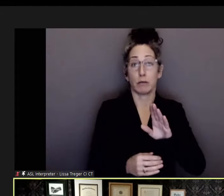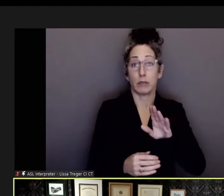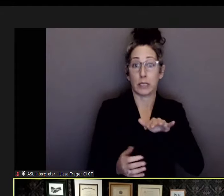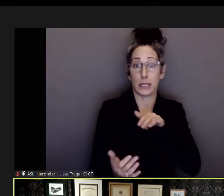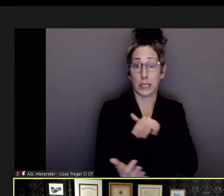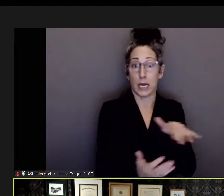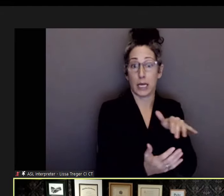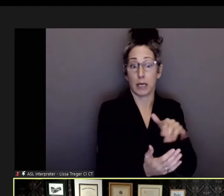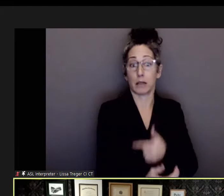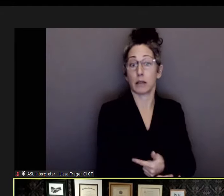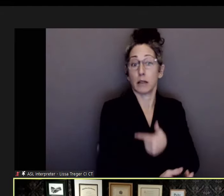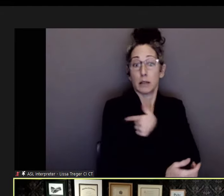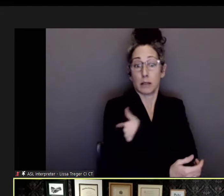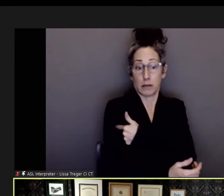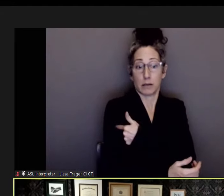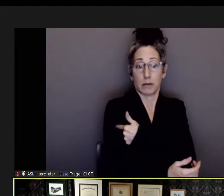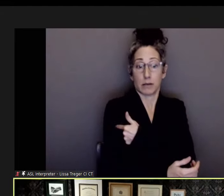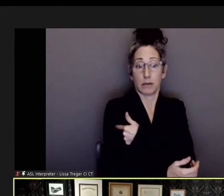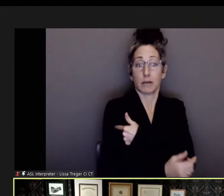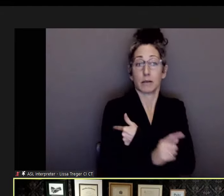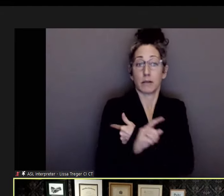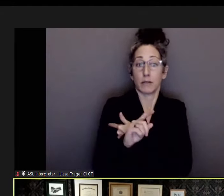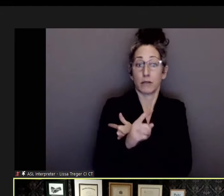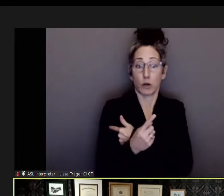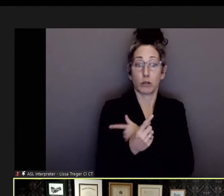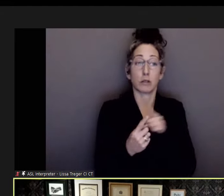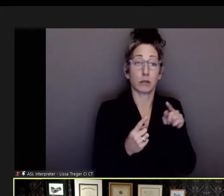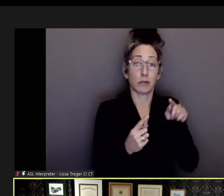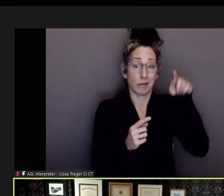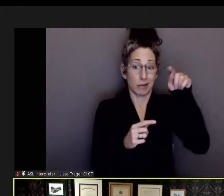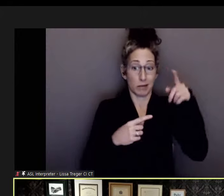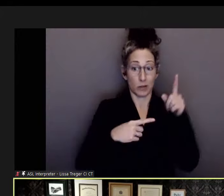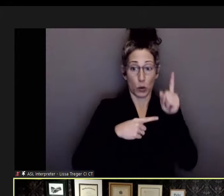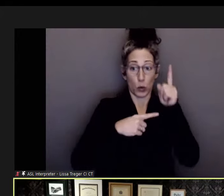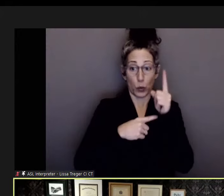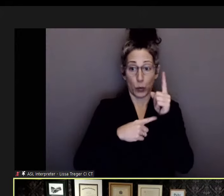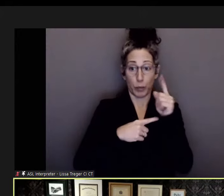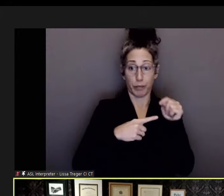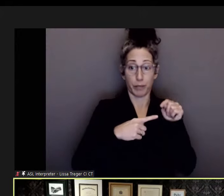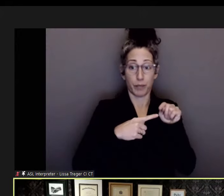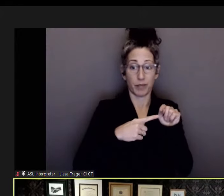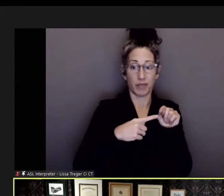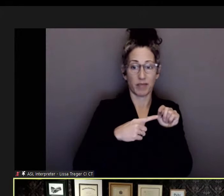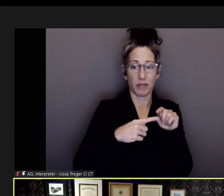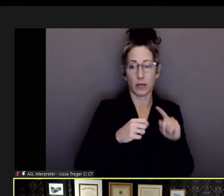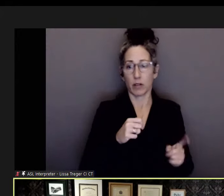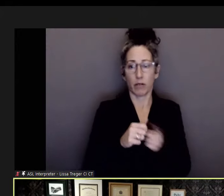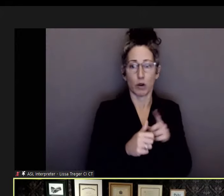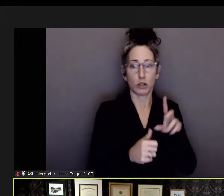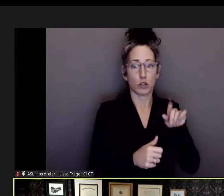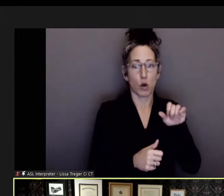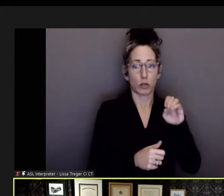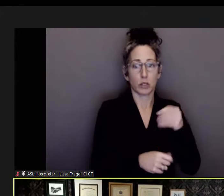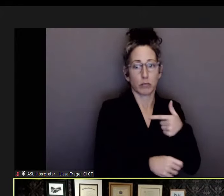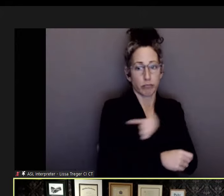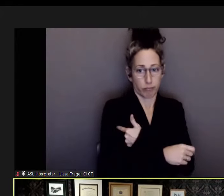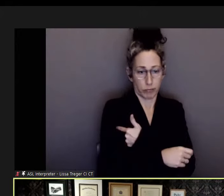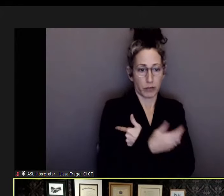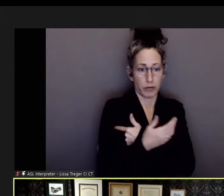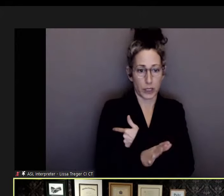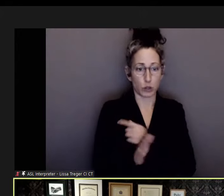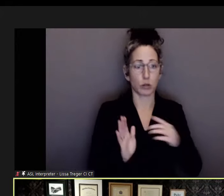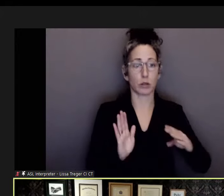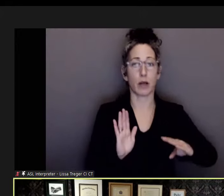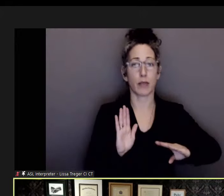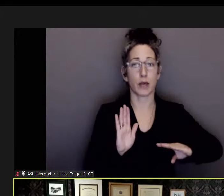then the second dose of the vaccine or placebo, because this is the randomized, at 28 days later. And as you can see,